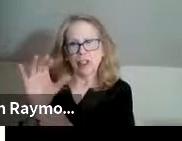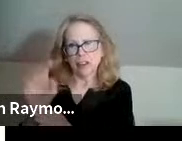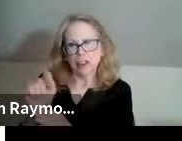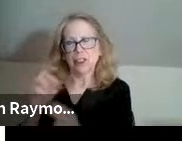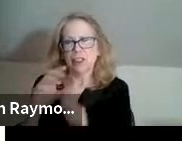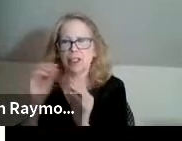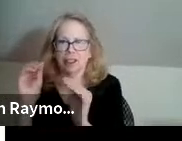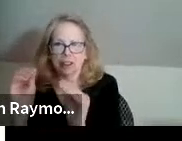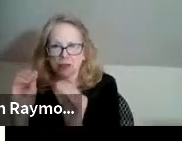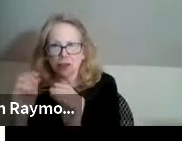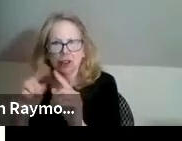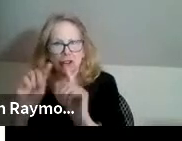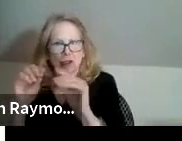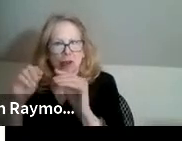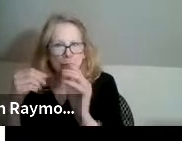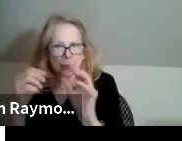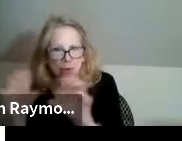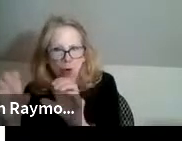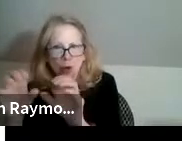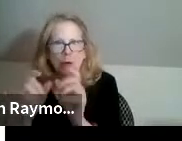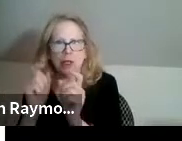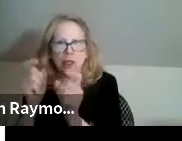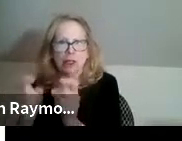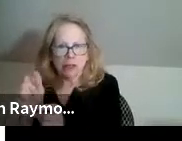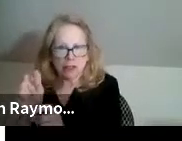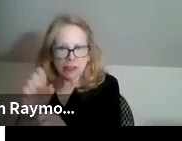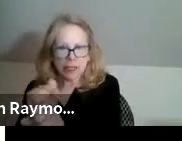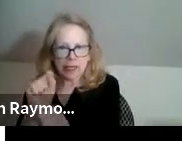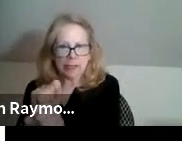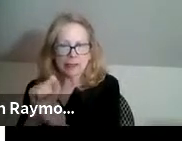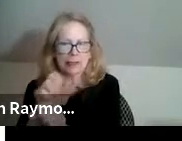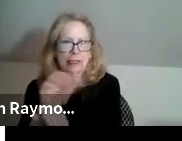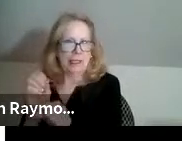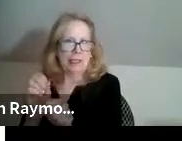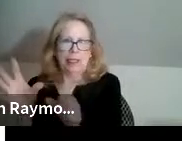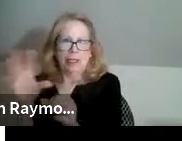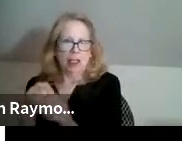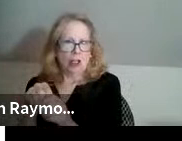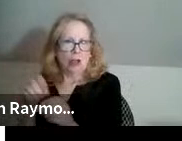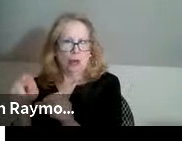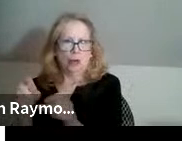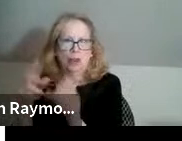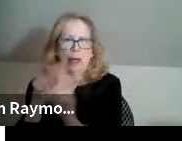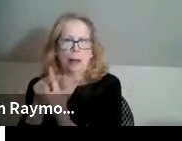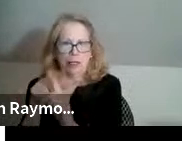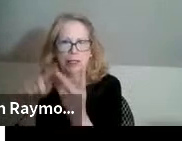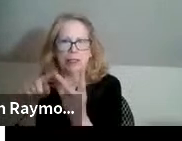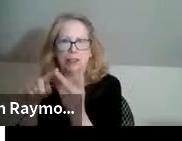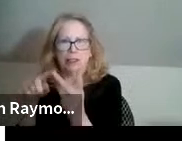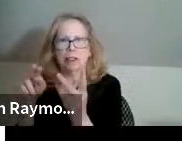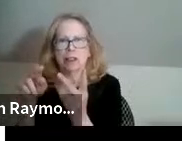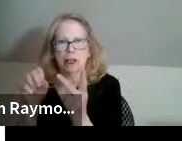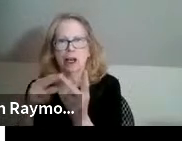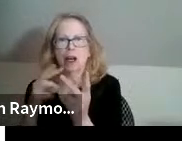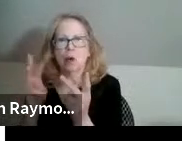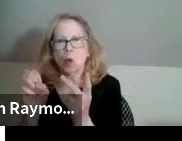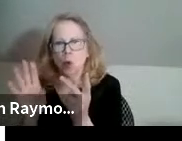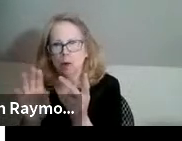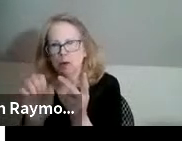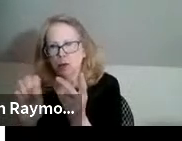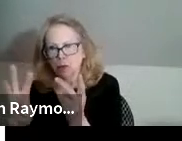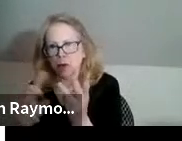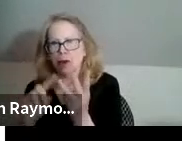perform a given task or function. It includes, but is not limited to, applications, non-web